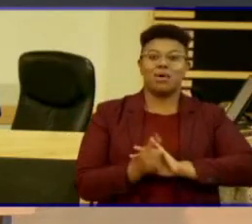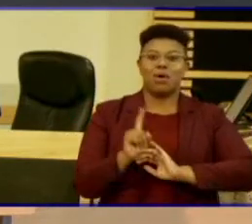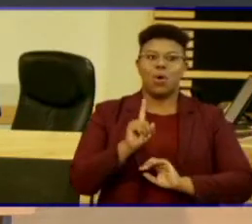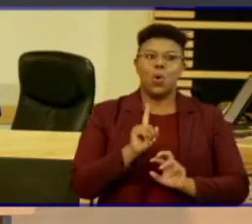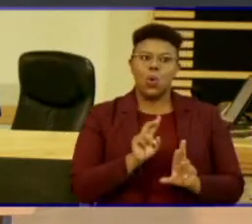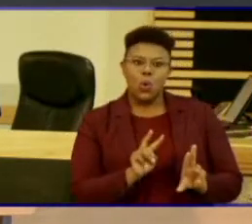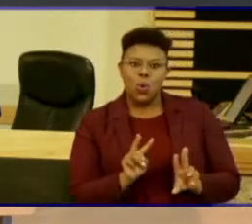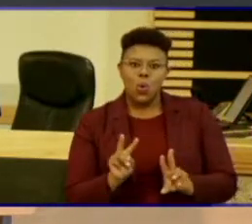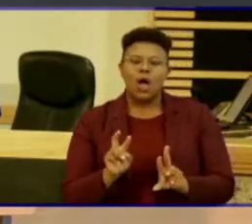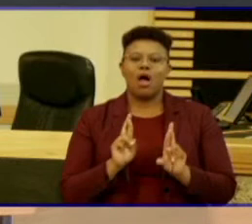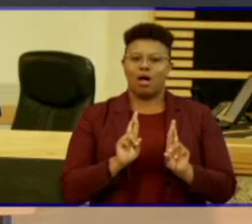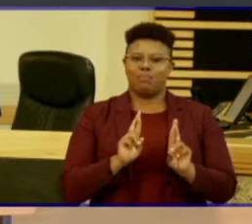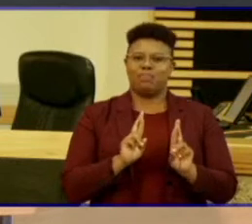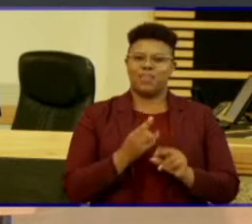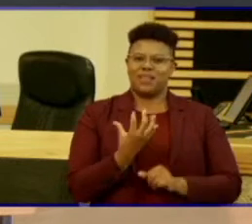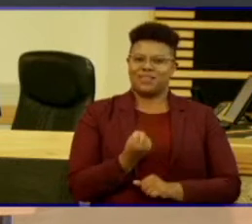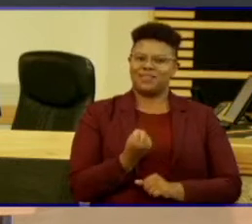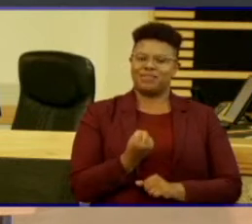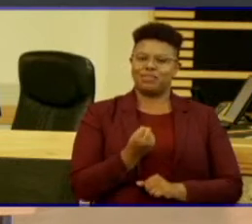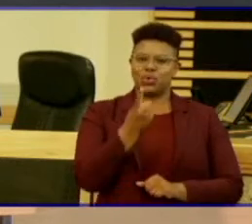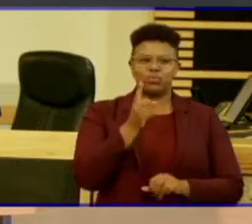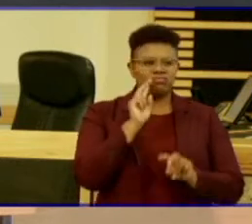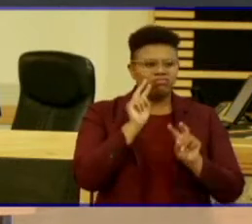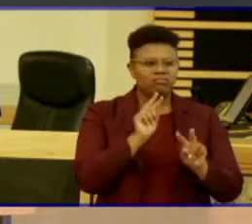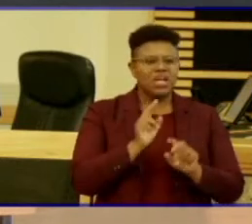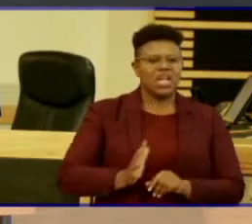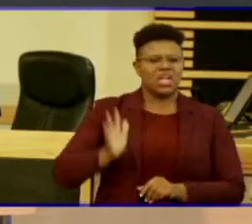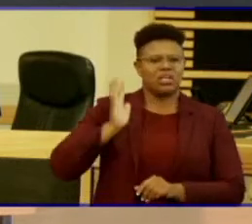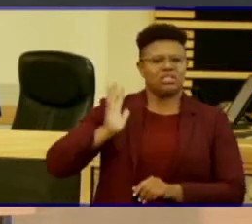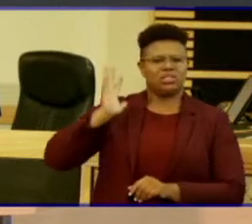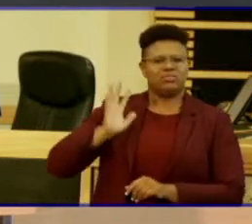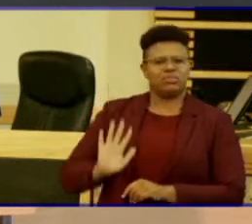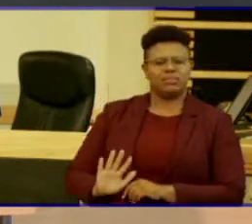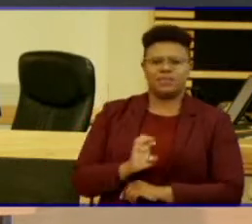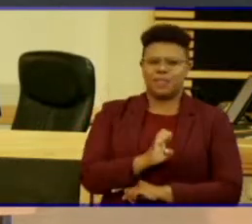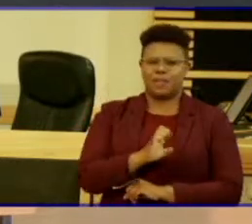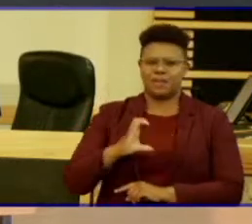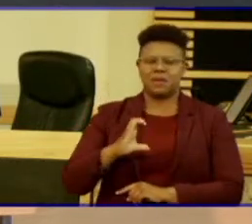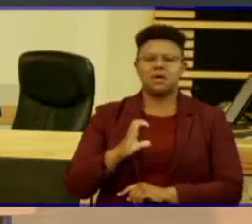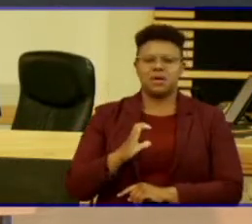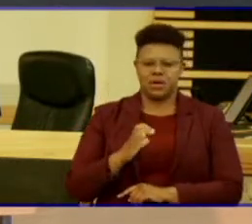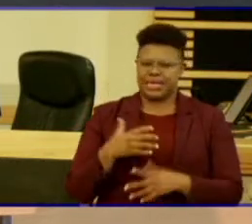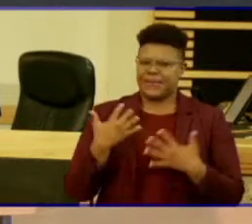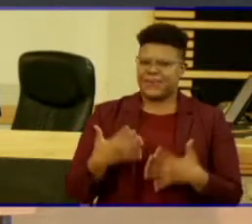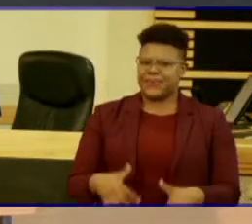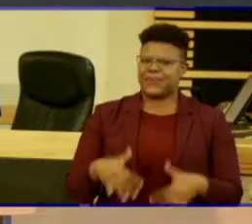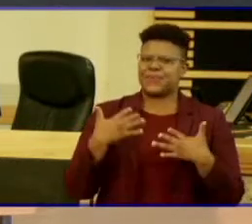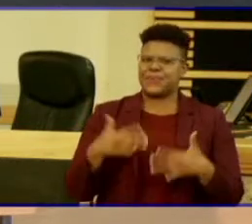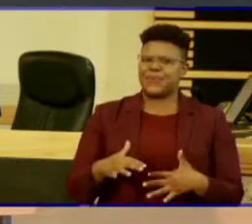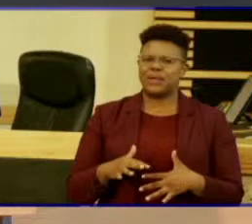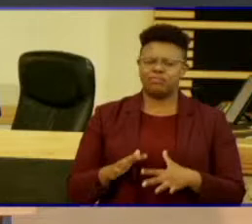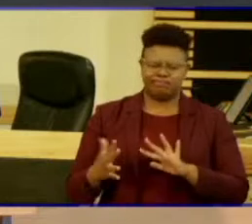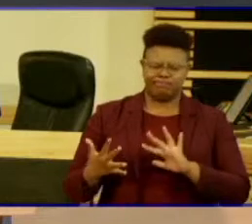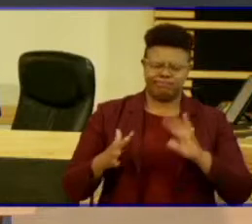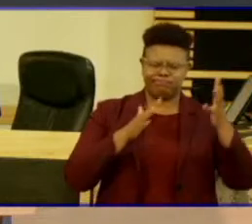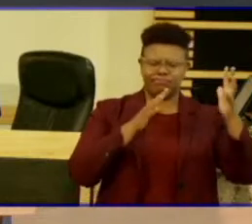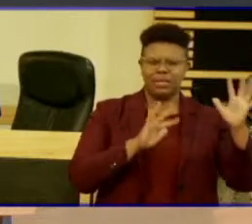Itemba, Tau Jonga, Imbali, Yepondo Letu, sidlule kwizitshingitshane